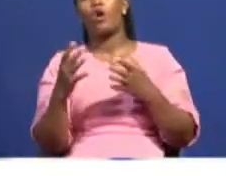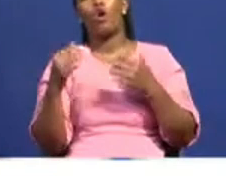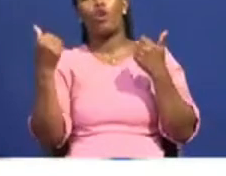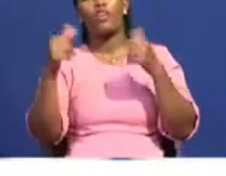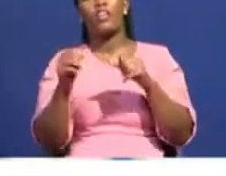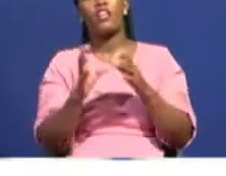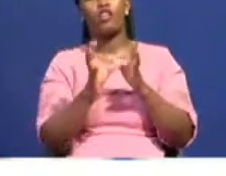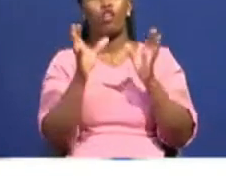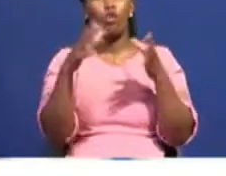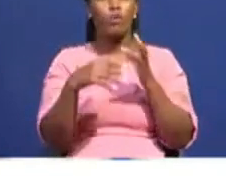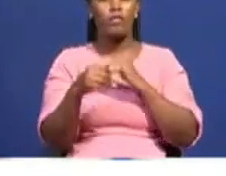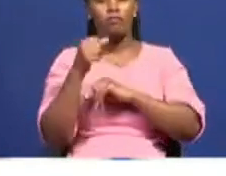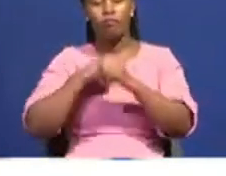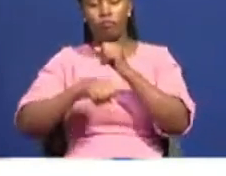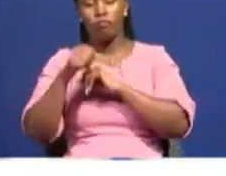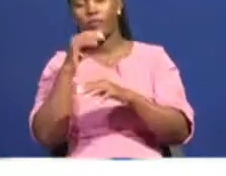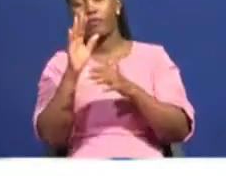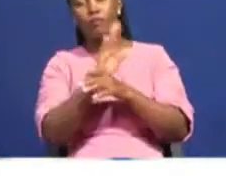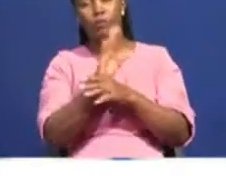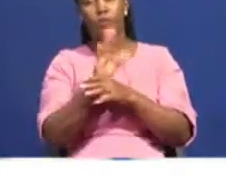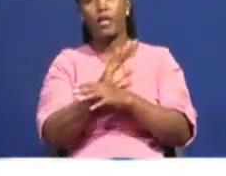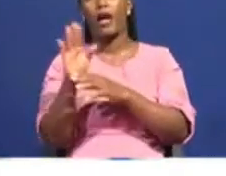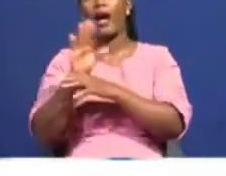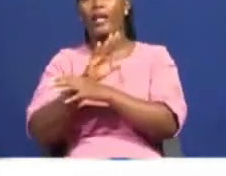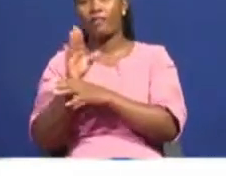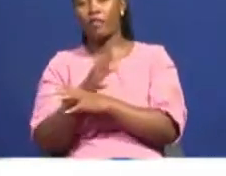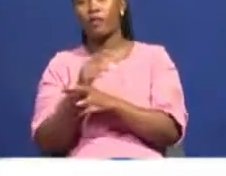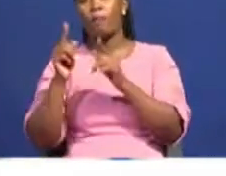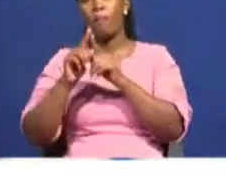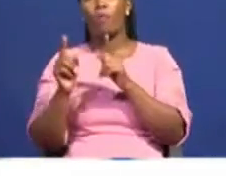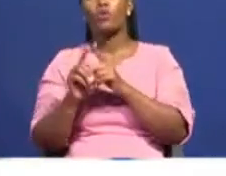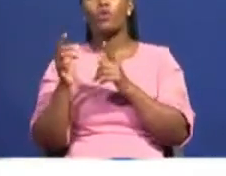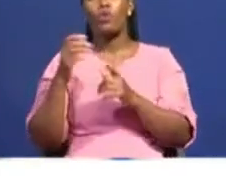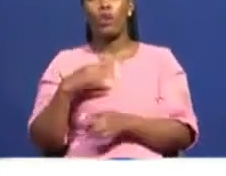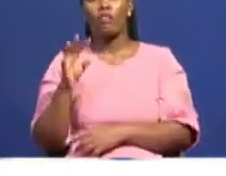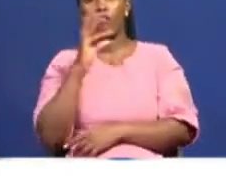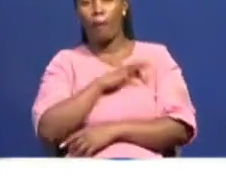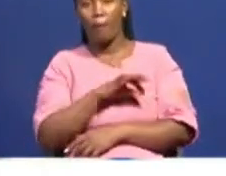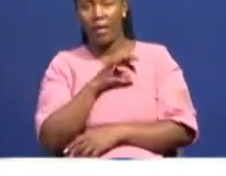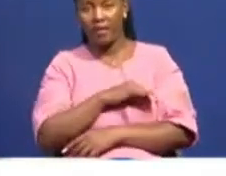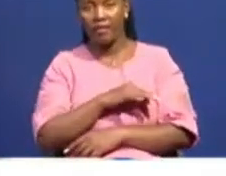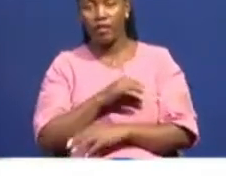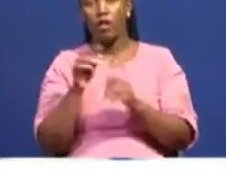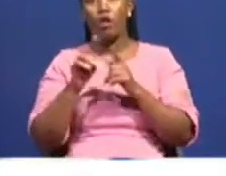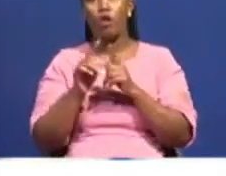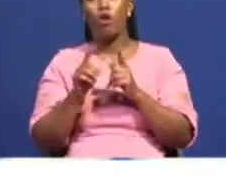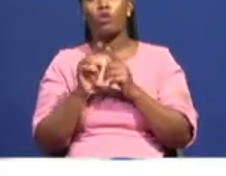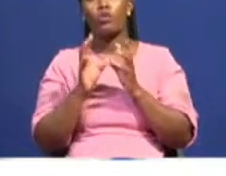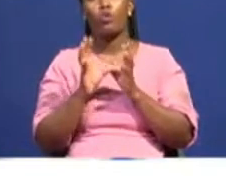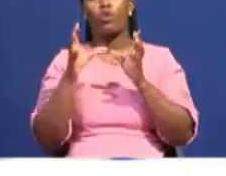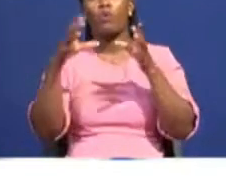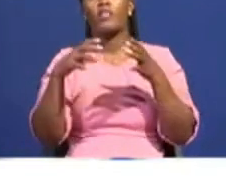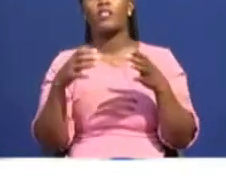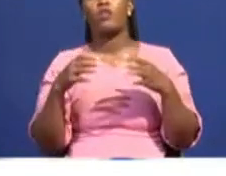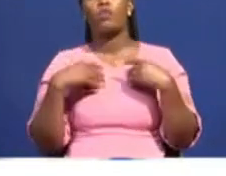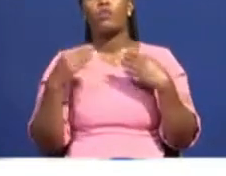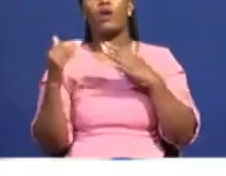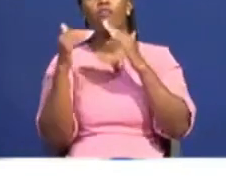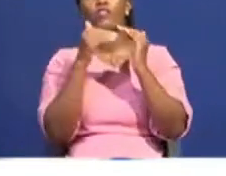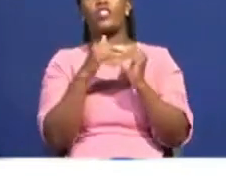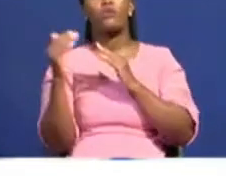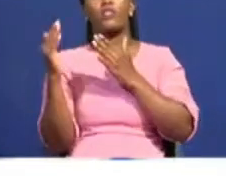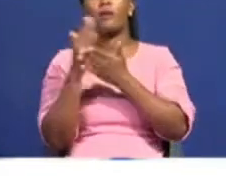activity, and you find that once the revenue comes in, the community are not able to get an equitable share that's actually going